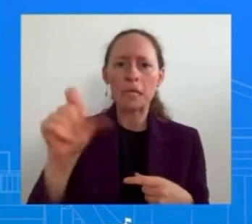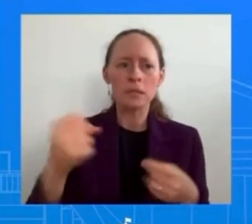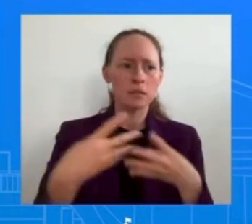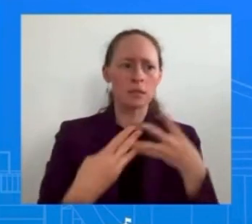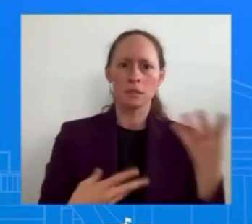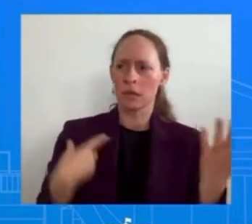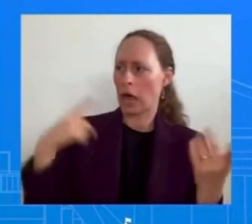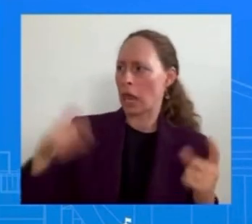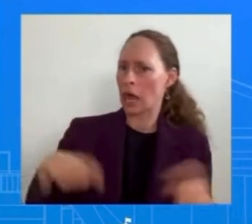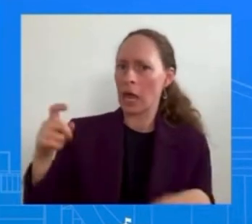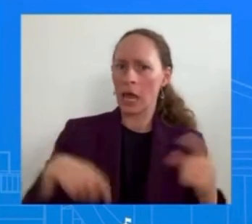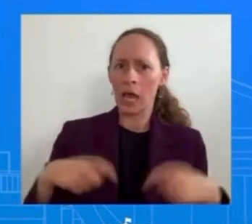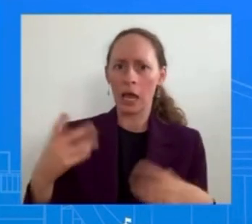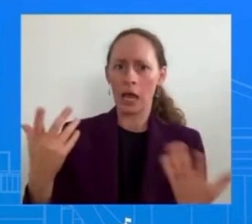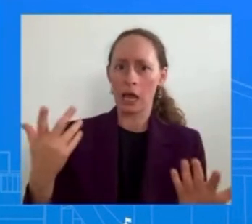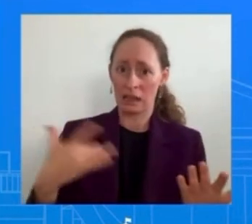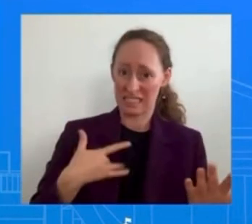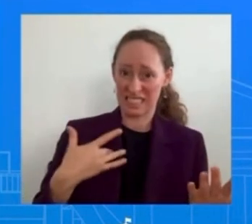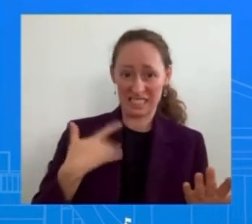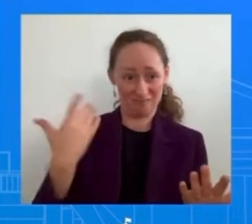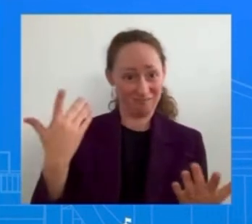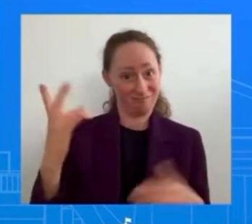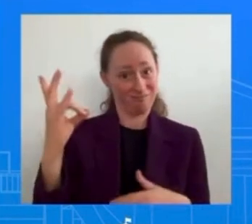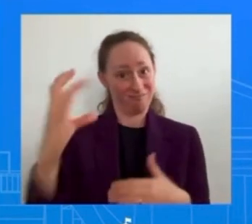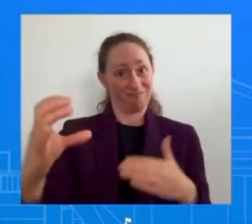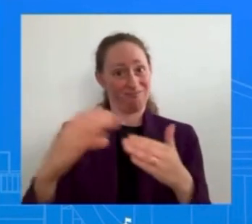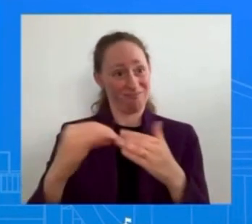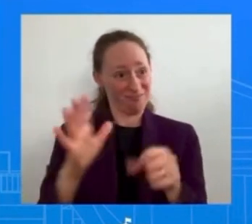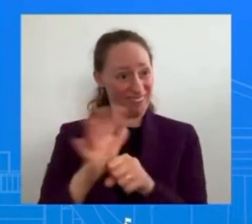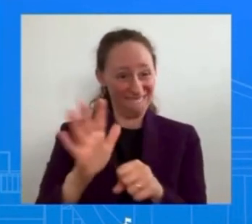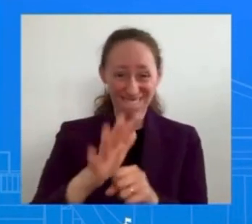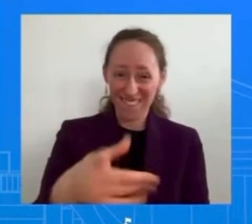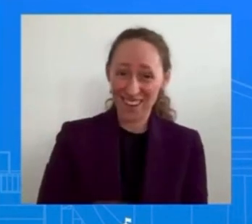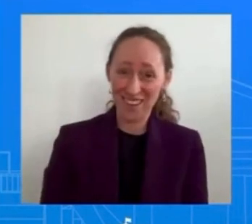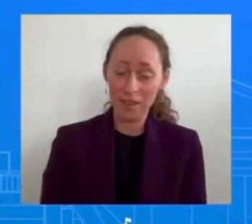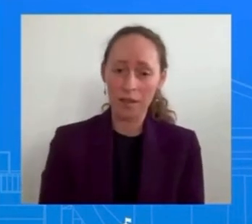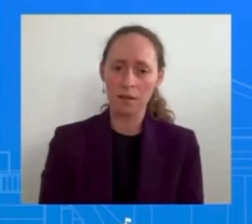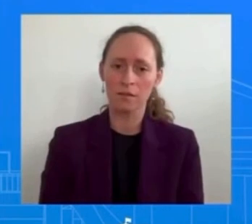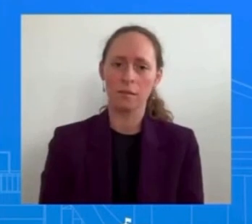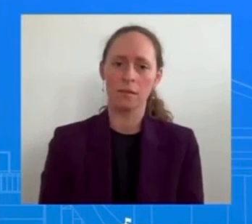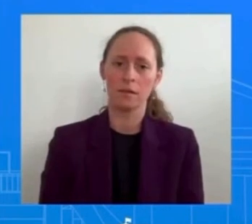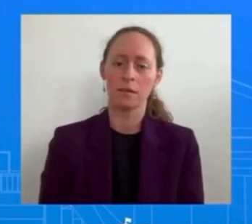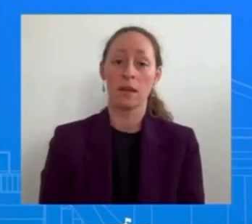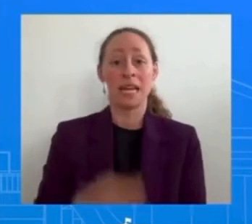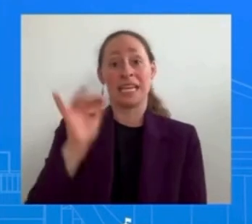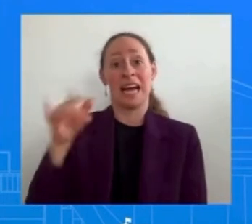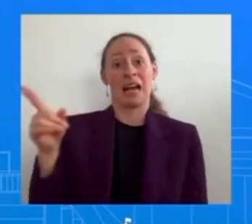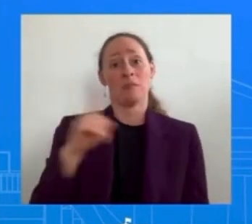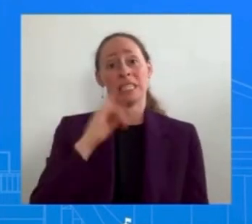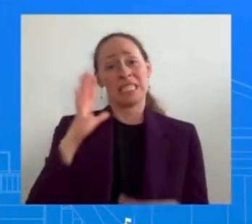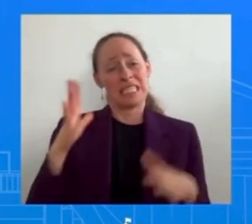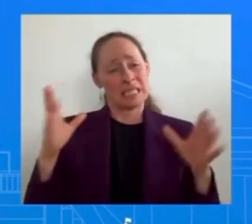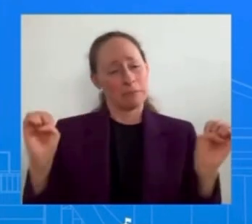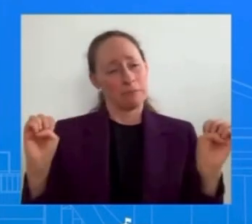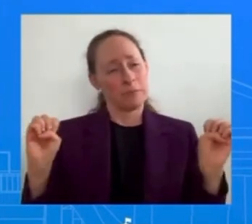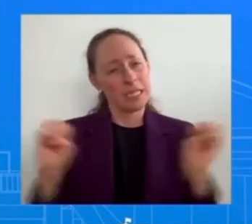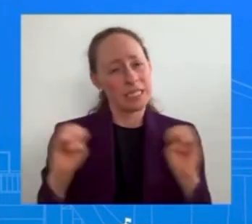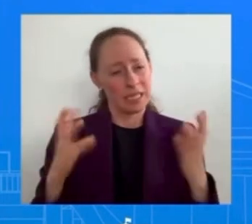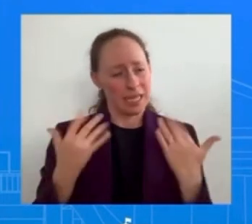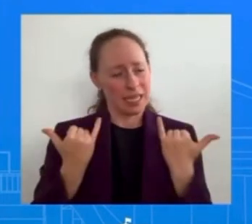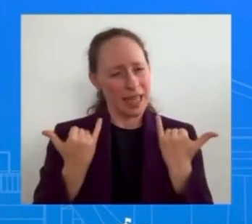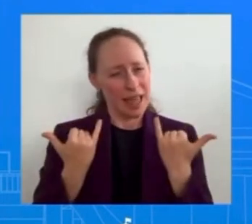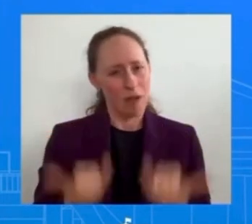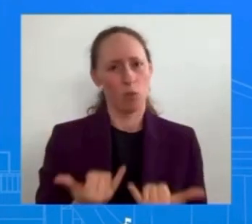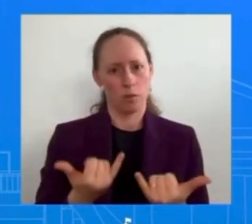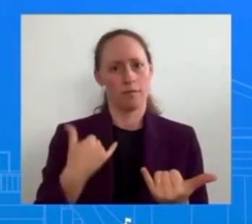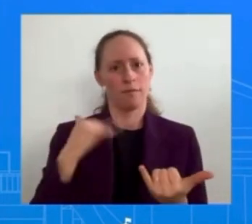programs that FEMA has, the critical needs assistance, is just that. It's to support some of their very initial basic needs. In addition, we have